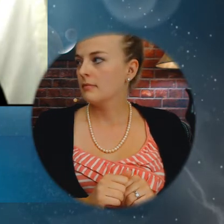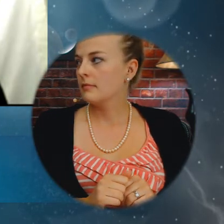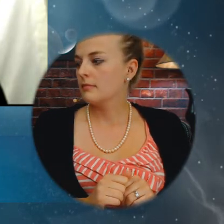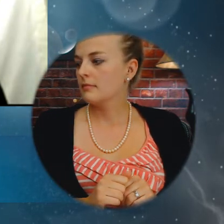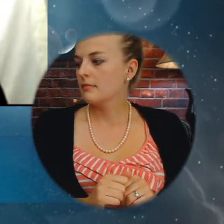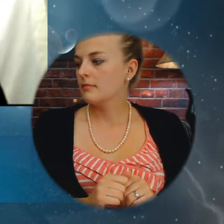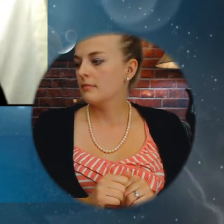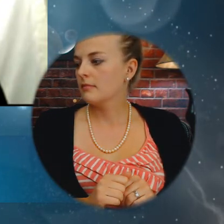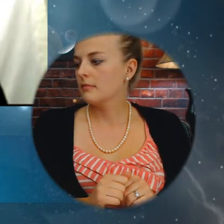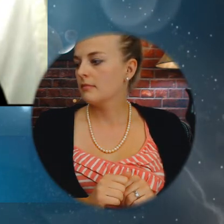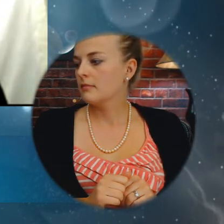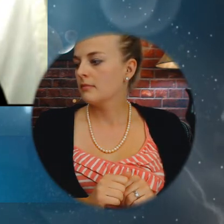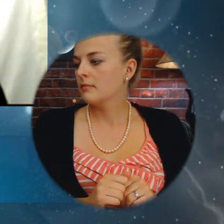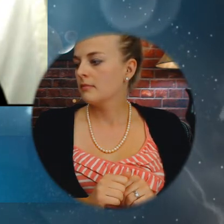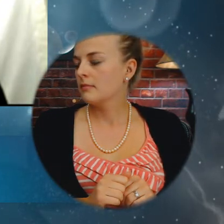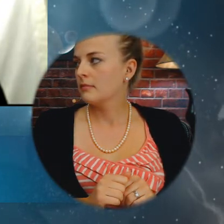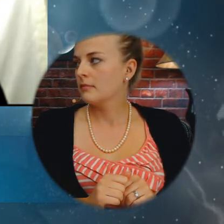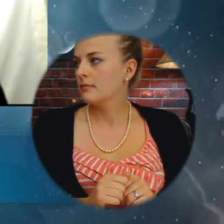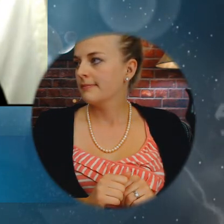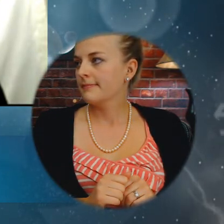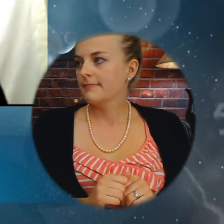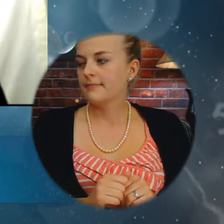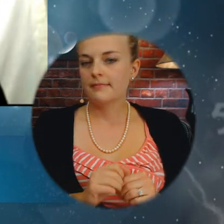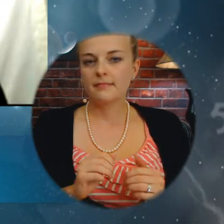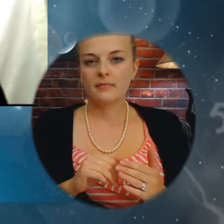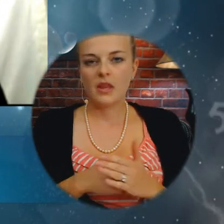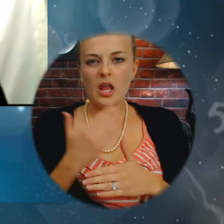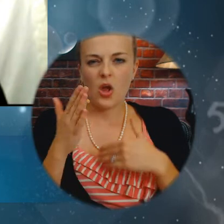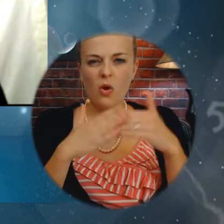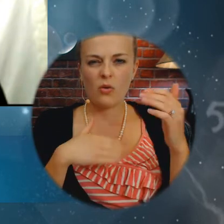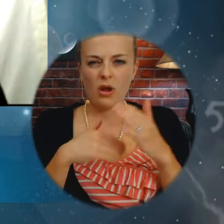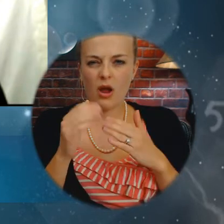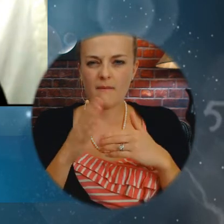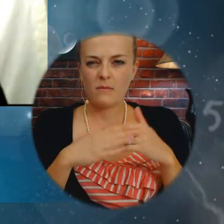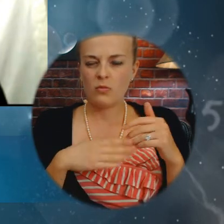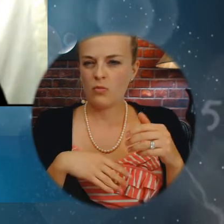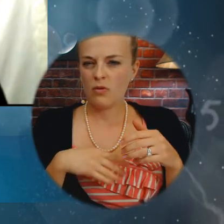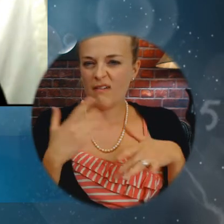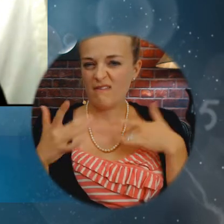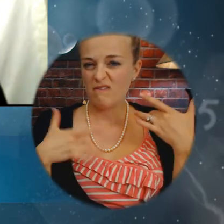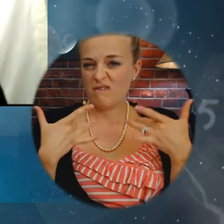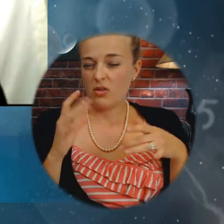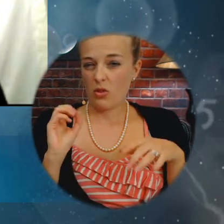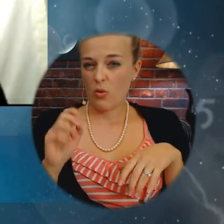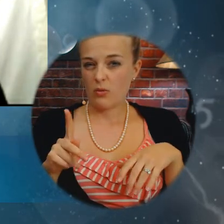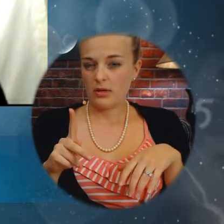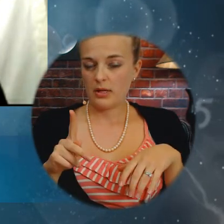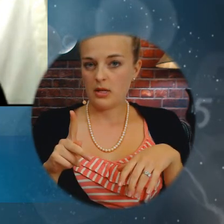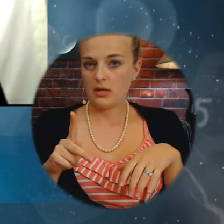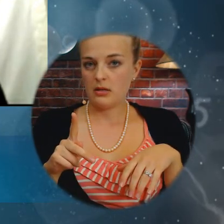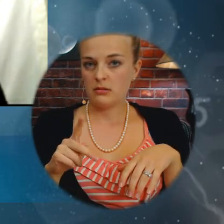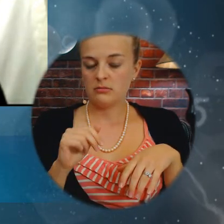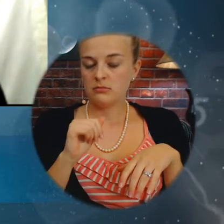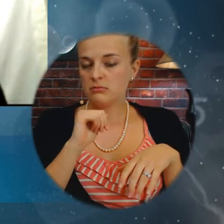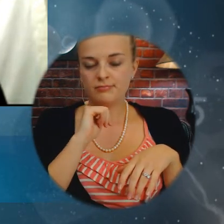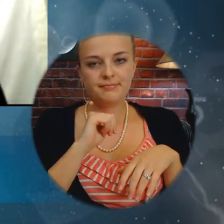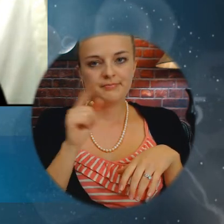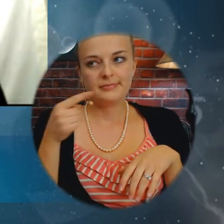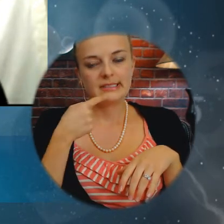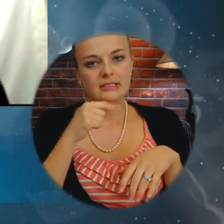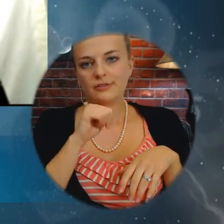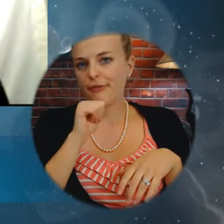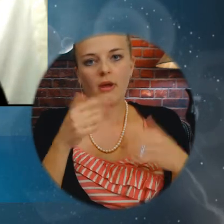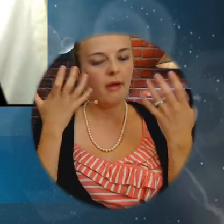actually wearing a Beltone First, say, you know, through a business day? Well, I mean, number one, they don't weigh very much, so they